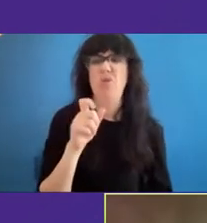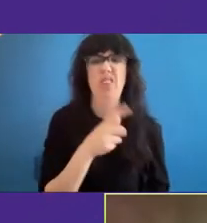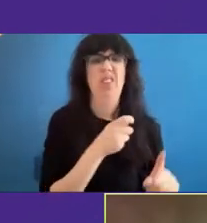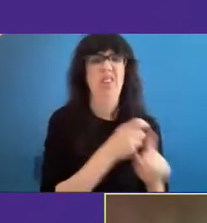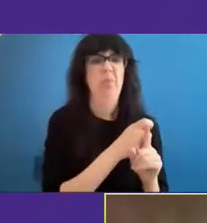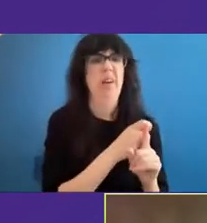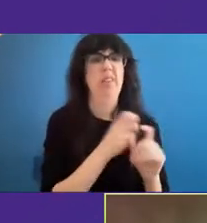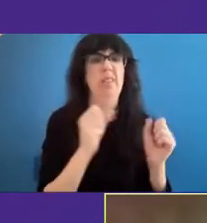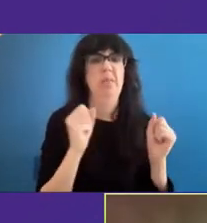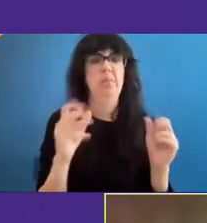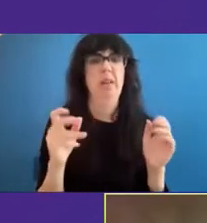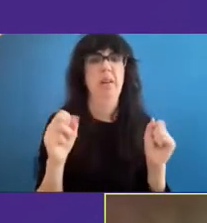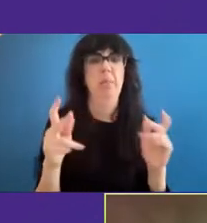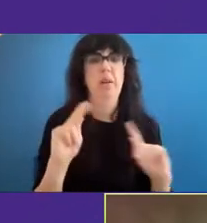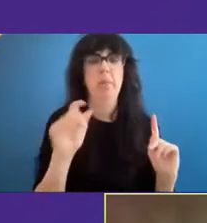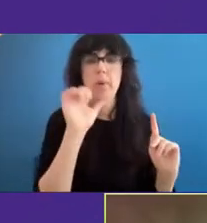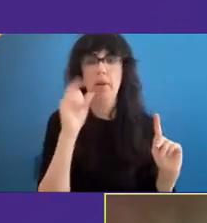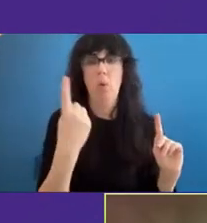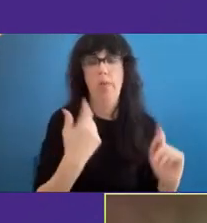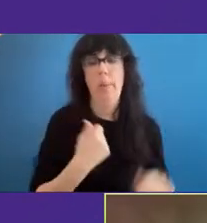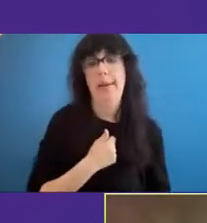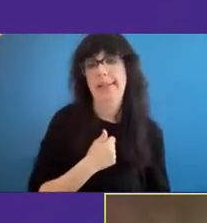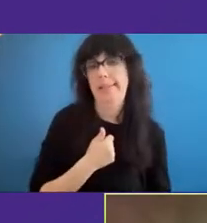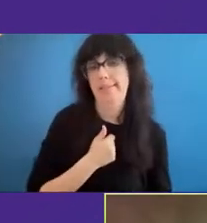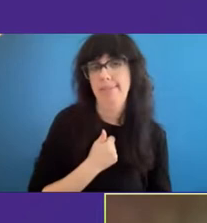many people, not just myself.